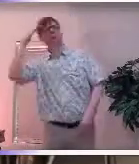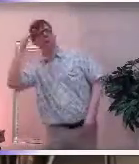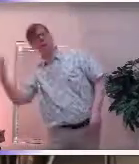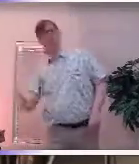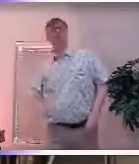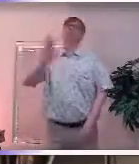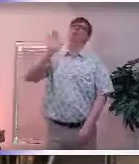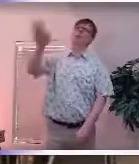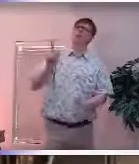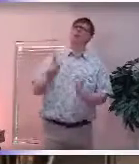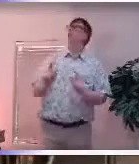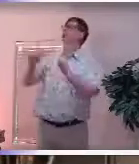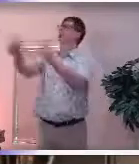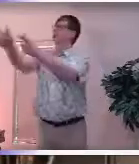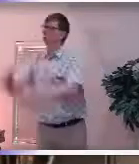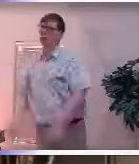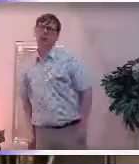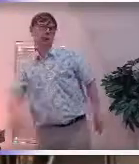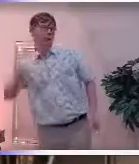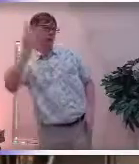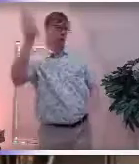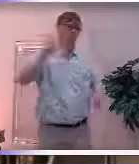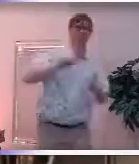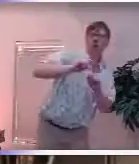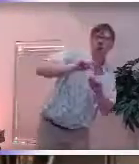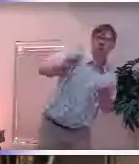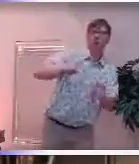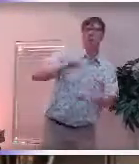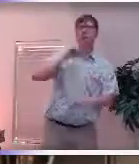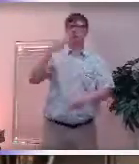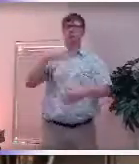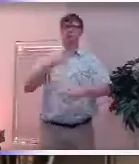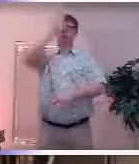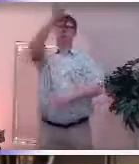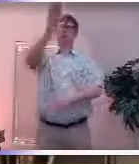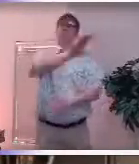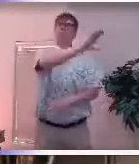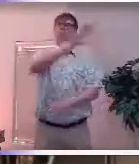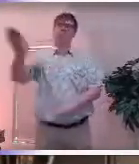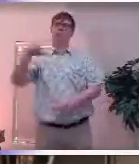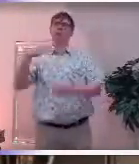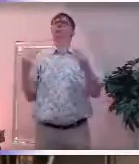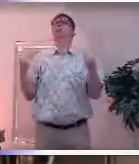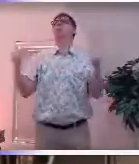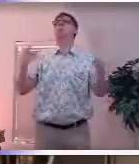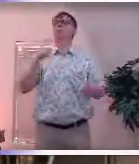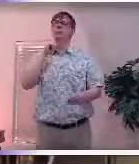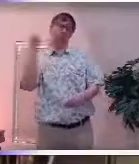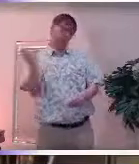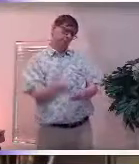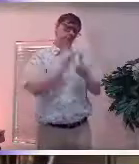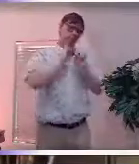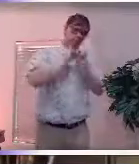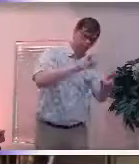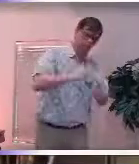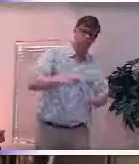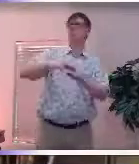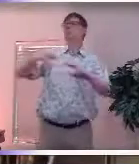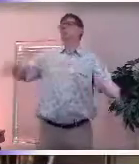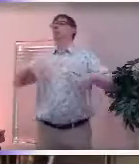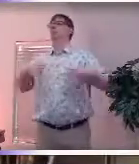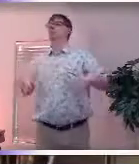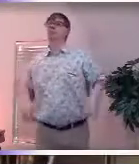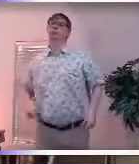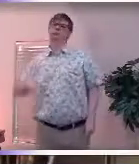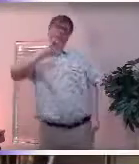that way. So there's three points that I would like to get across today. There are many points we could be talking about regarding our bodies,